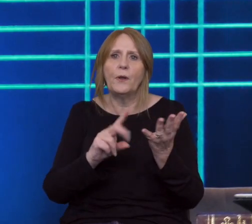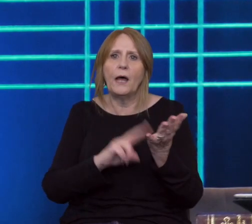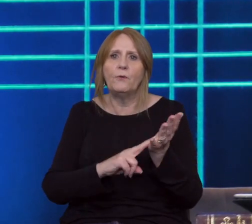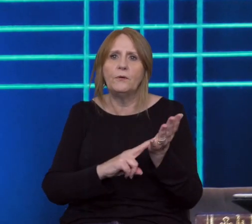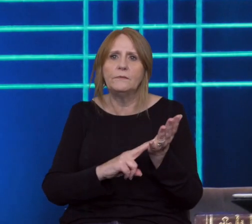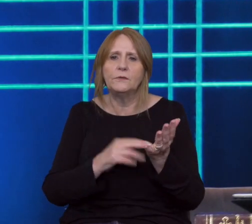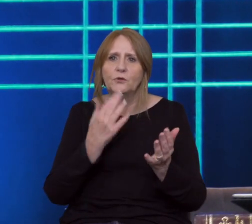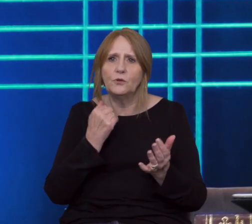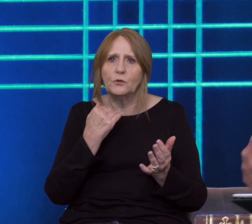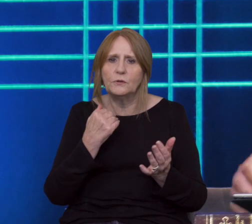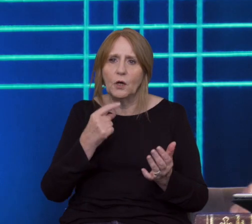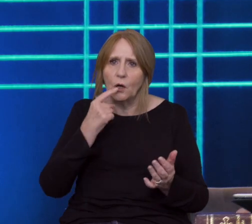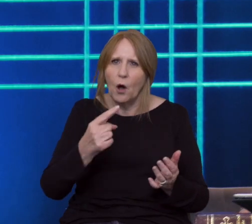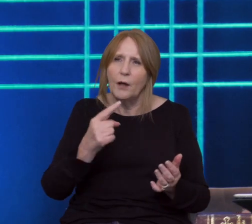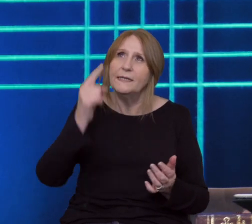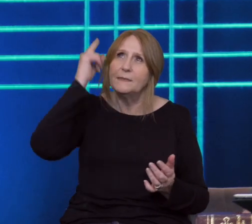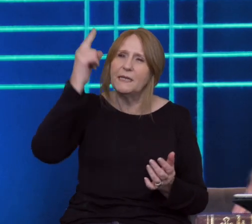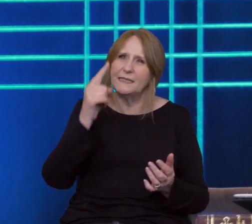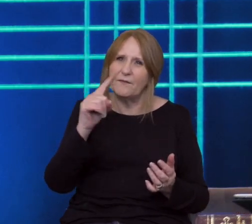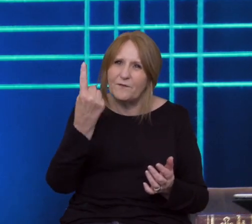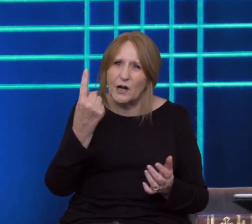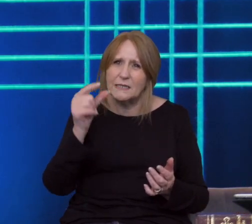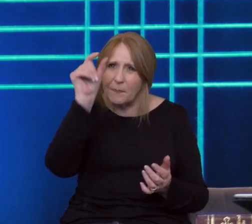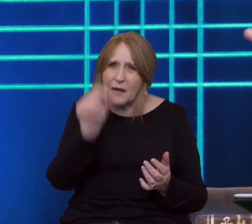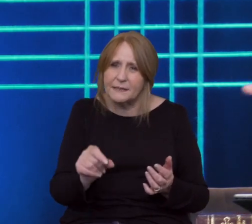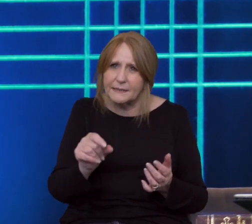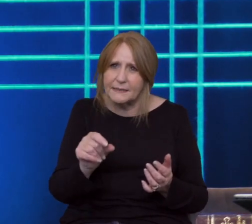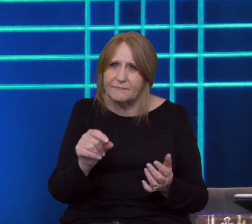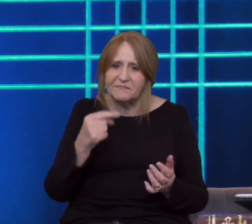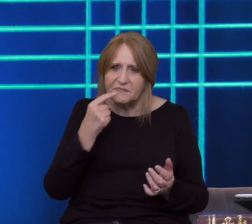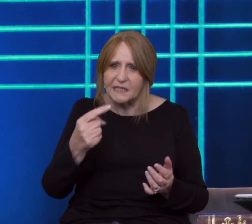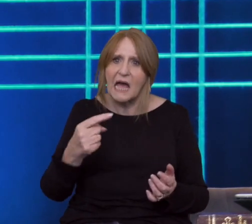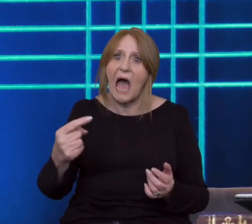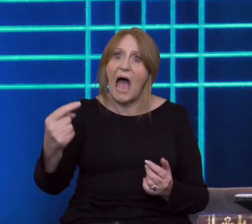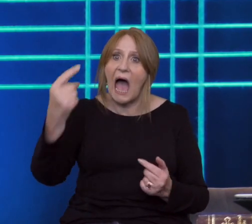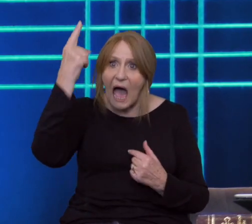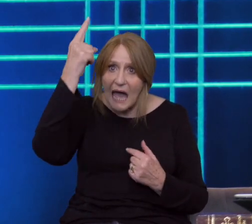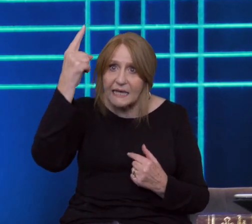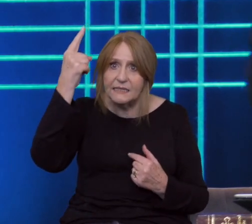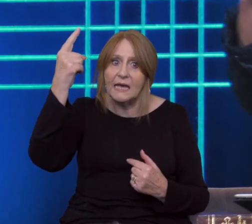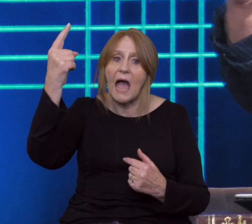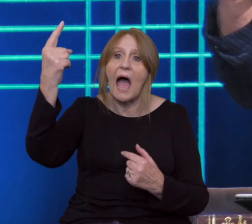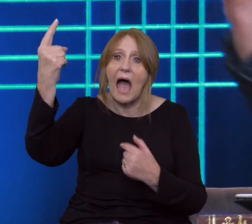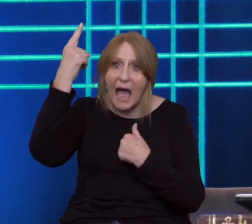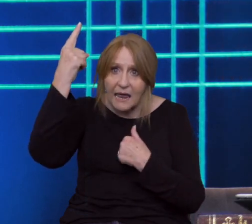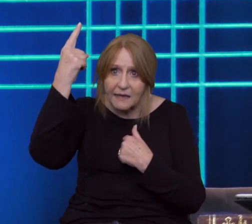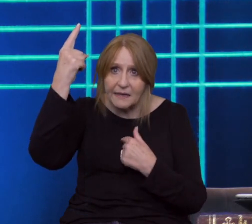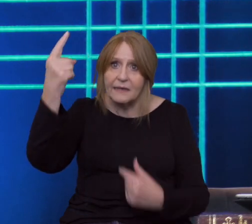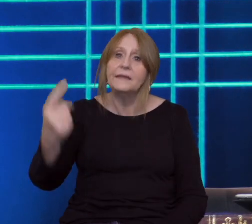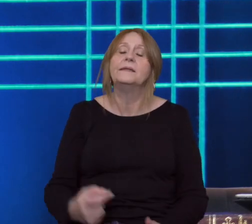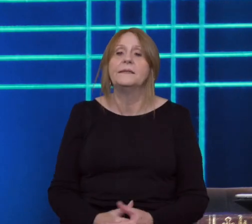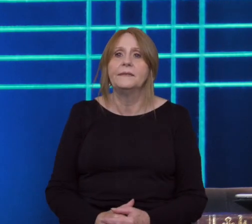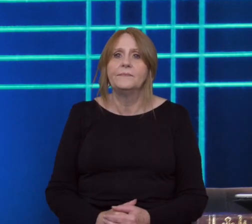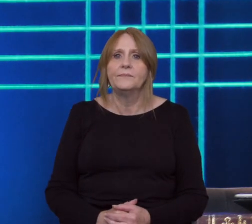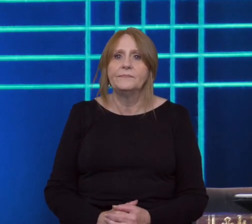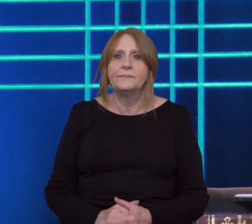I, 17 times. Now, chapter 24 of Joshua is a summing up